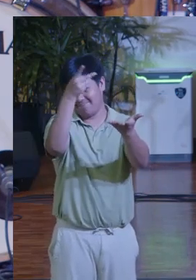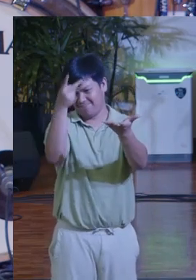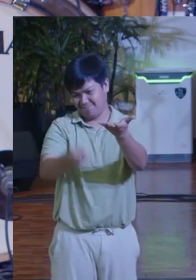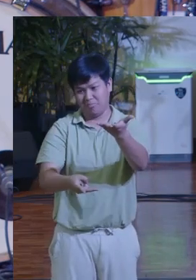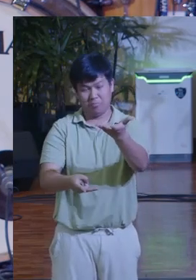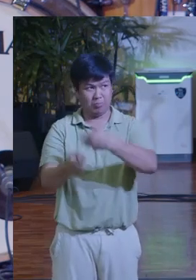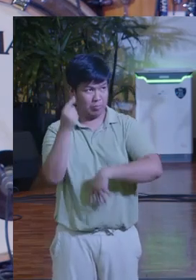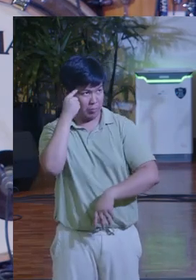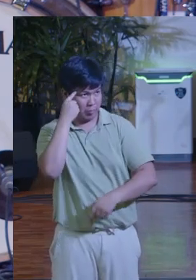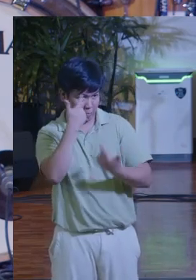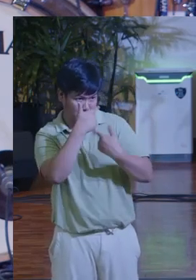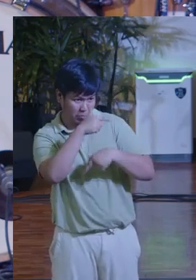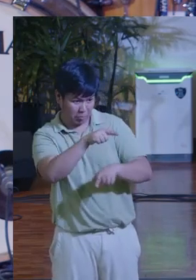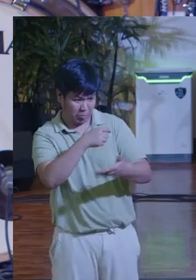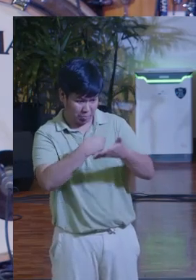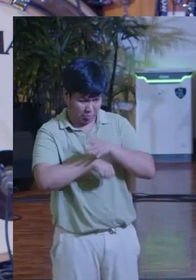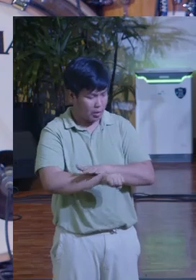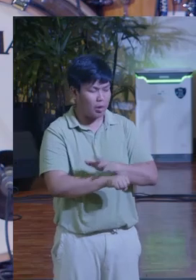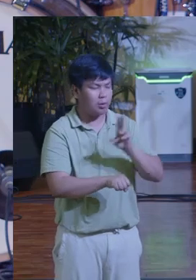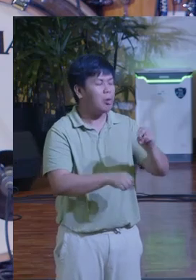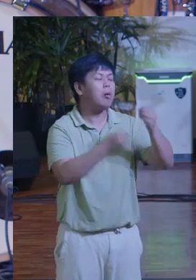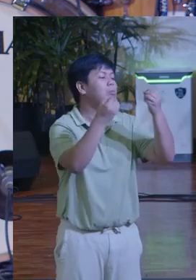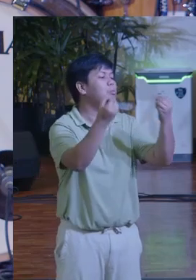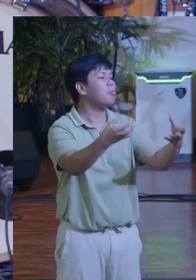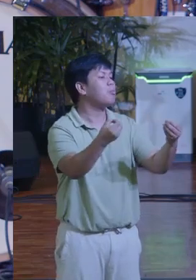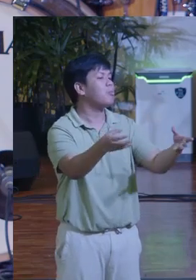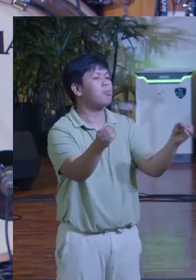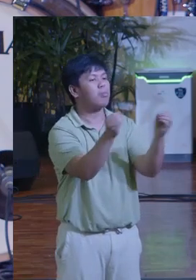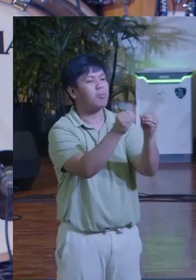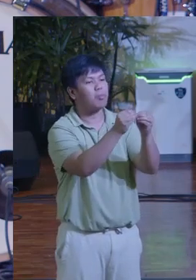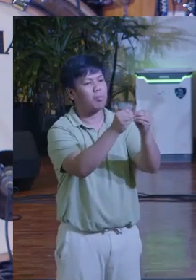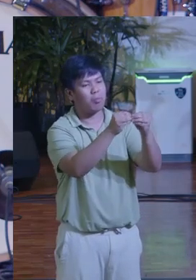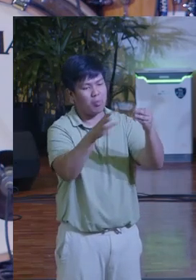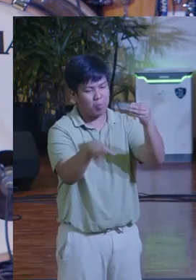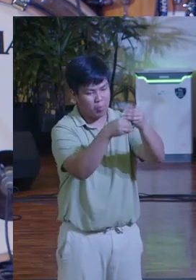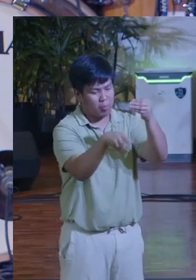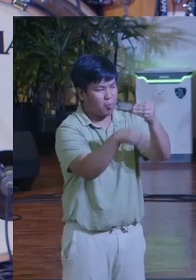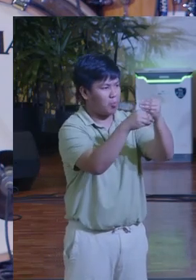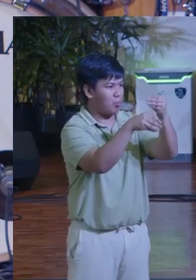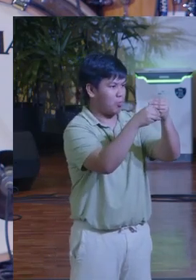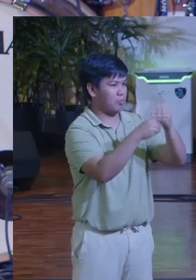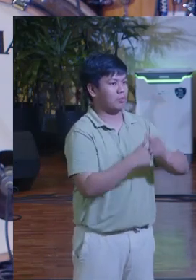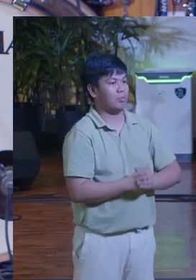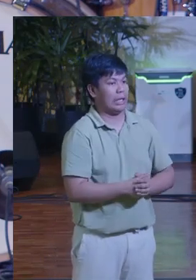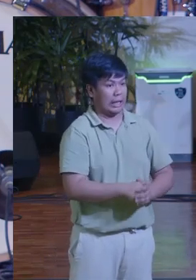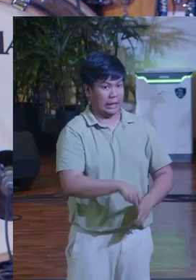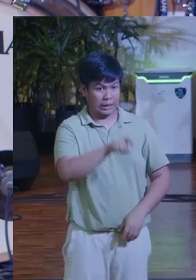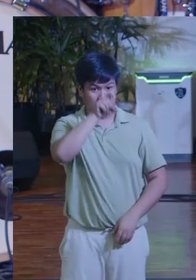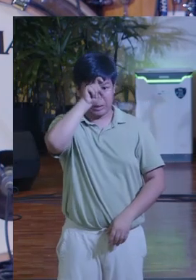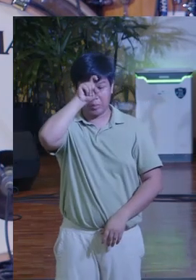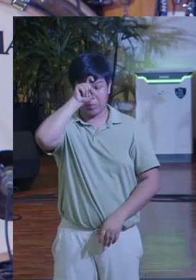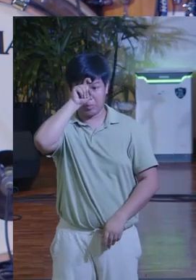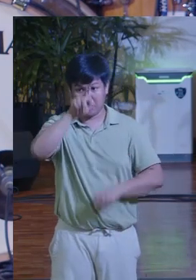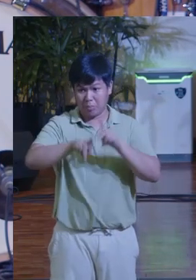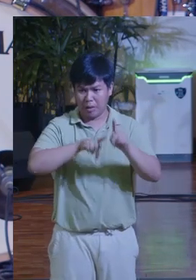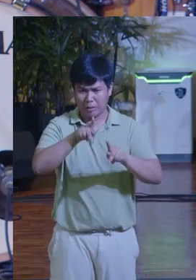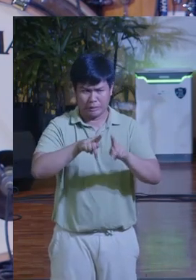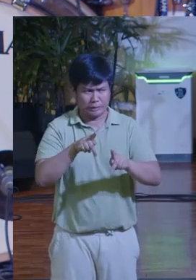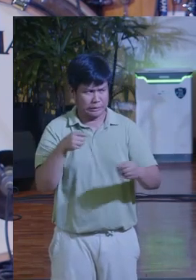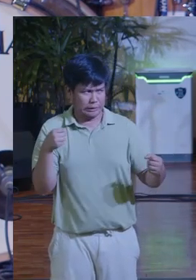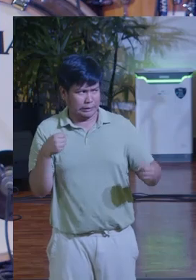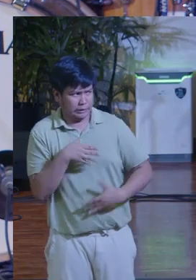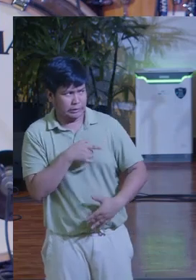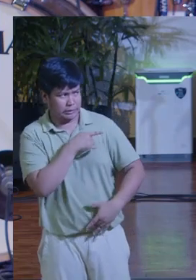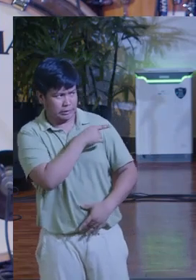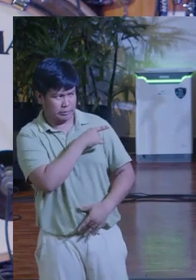Israelita. And the Egyptians were in dread of the people of Israel. So they ruthlessly